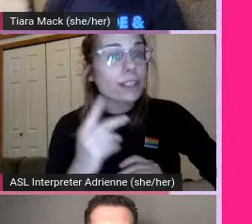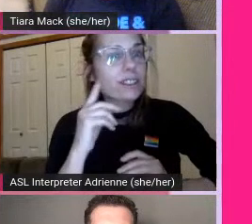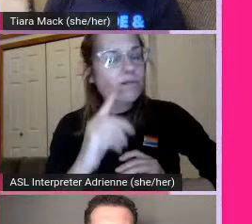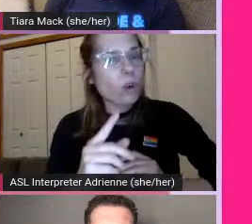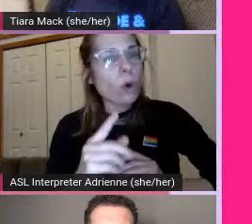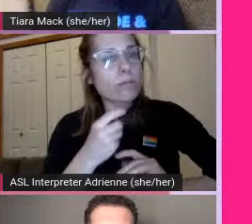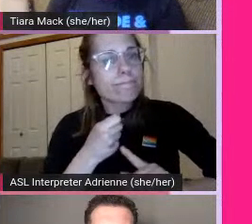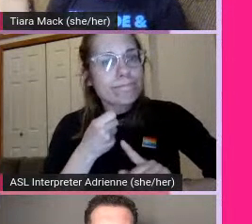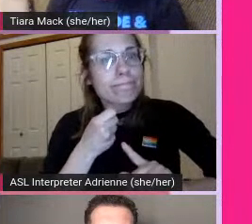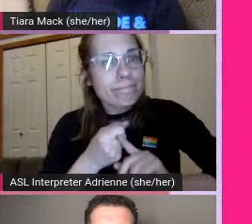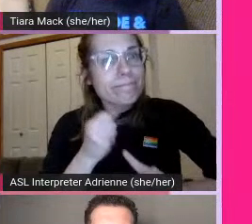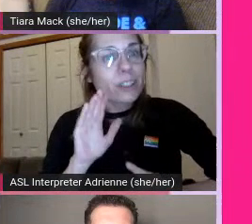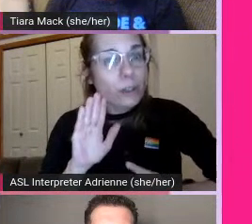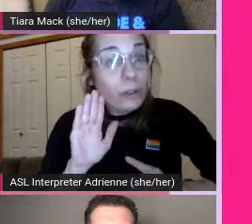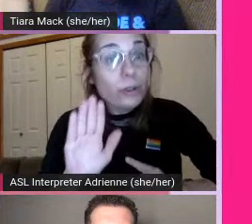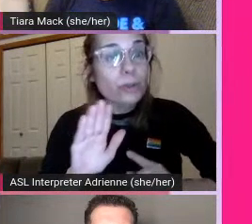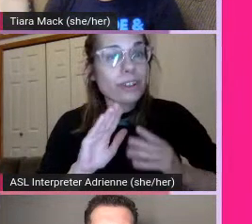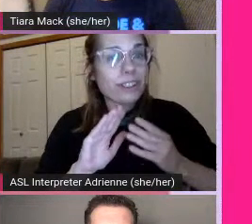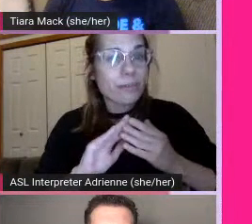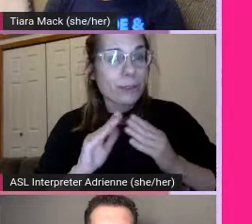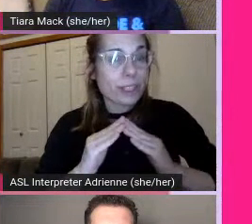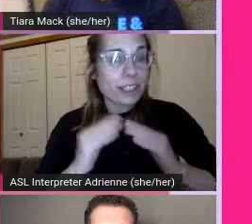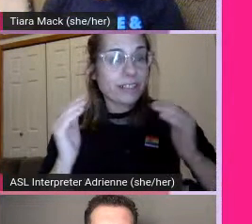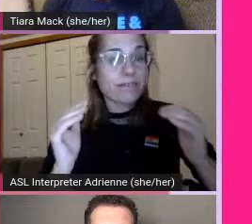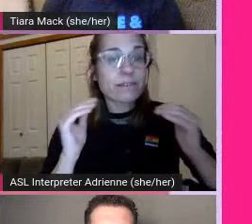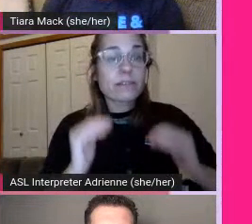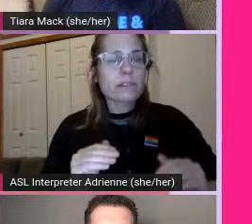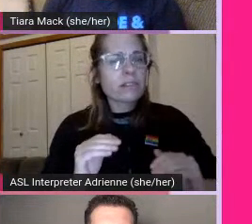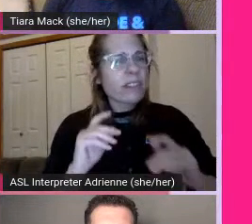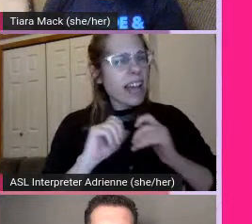So how do we advocate for change?